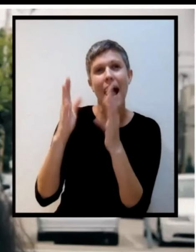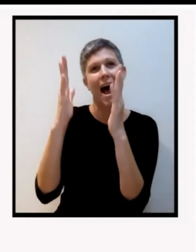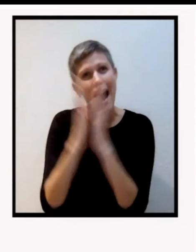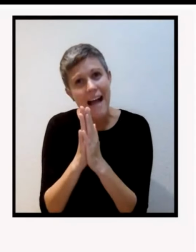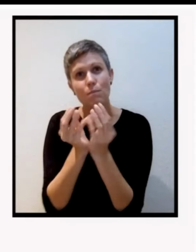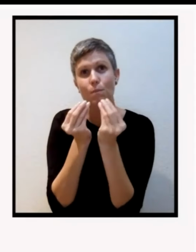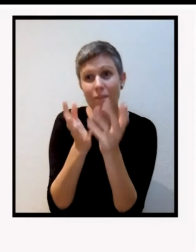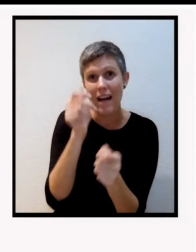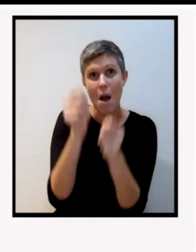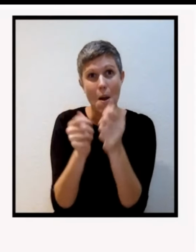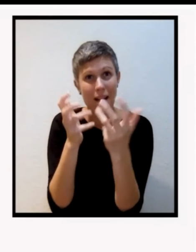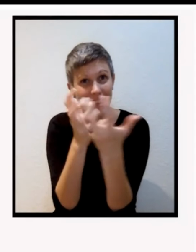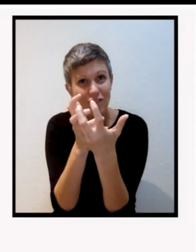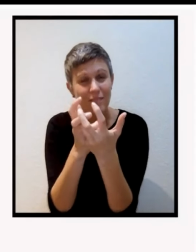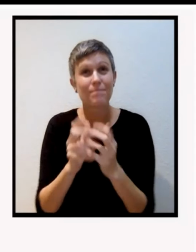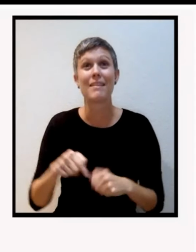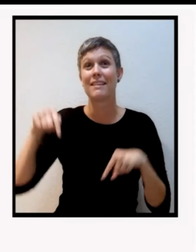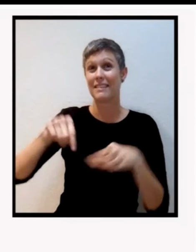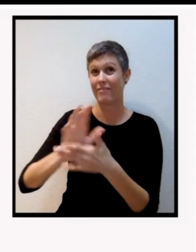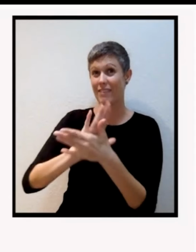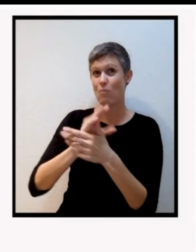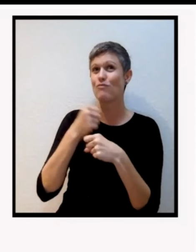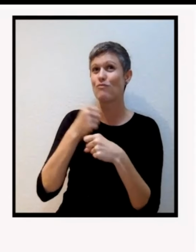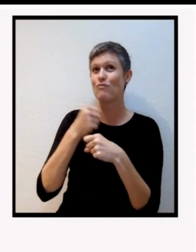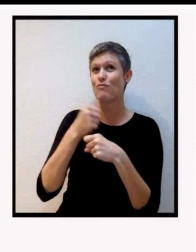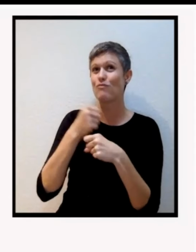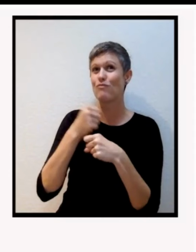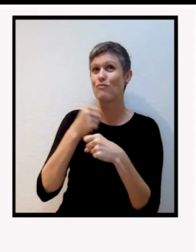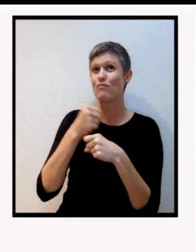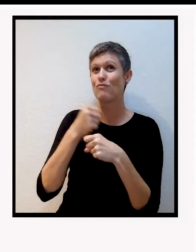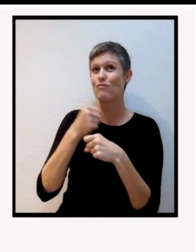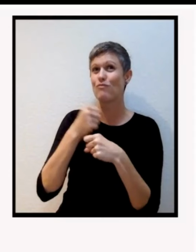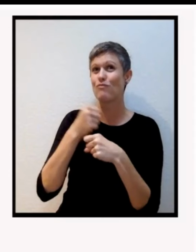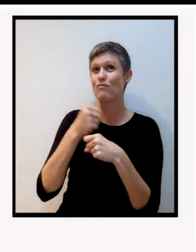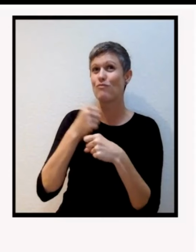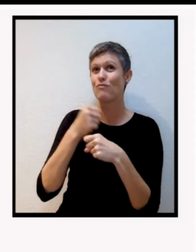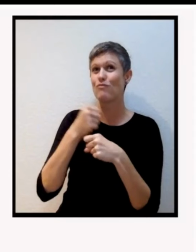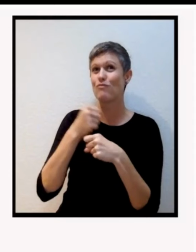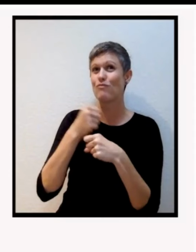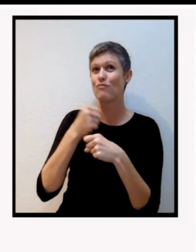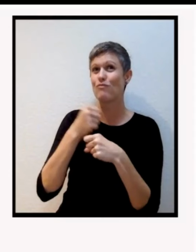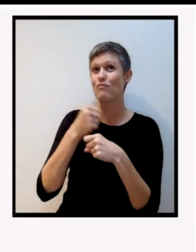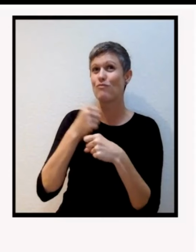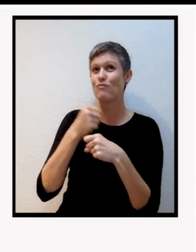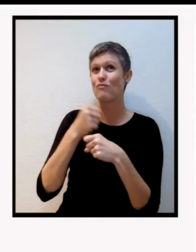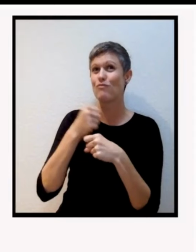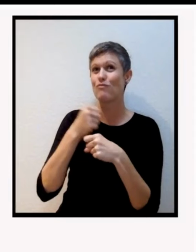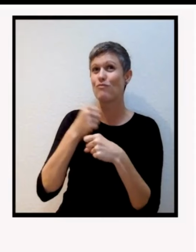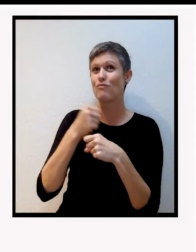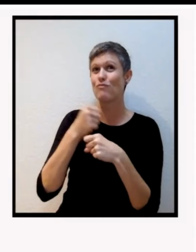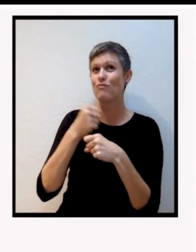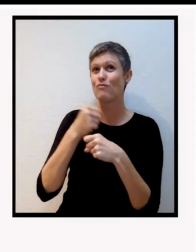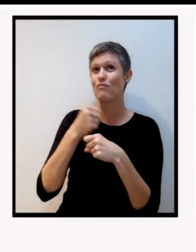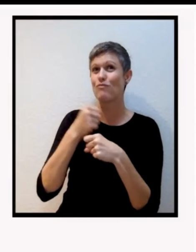accommodations. This video was created by the National Resource Center for Reaching. I like this video because it shows people how to do it.